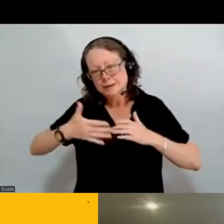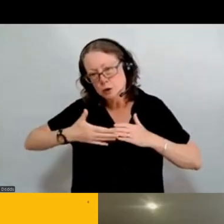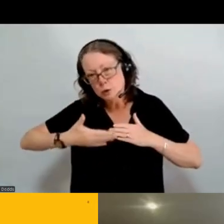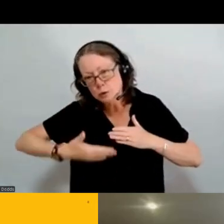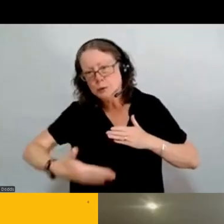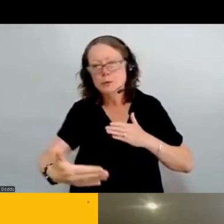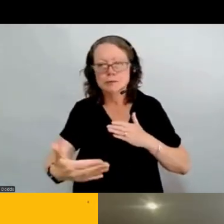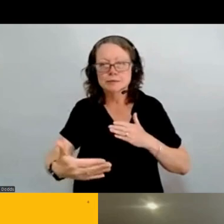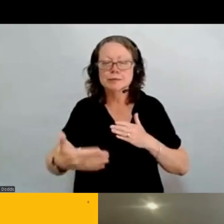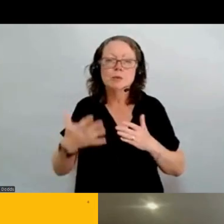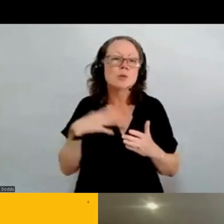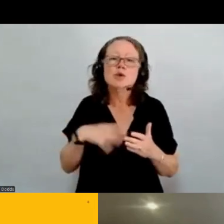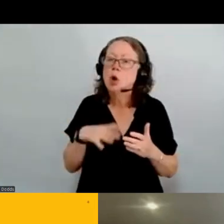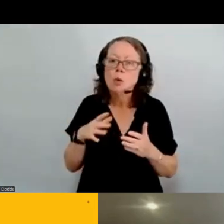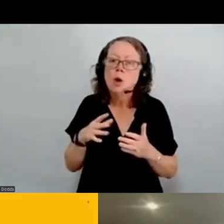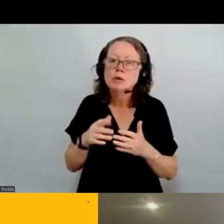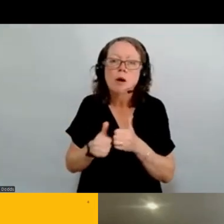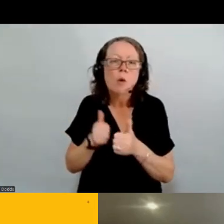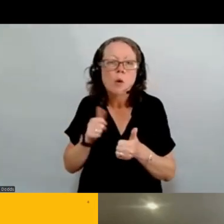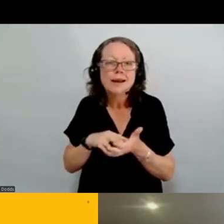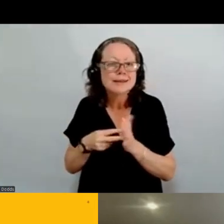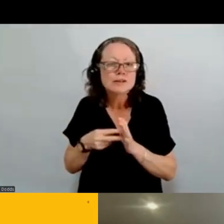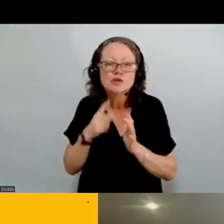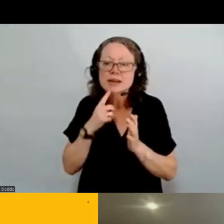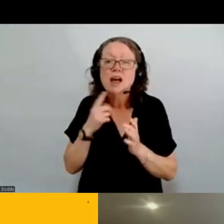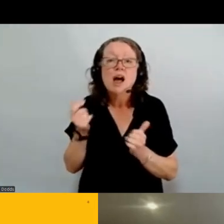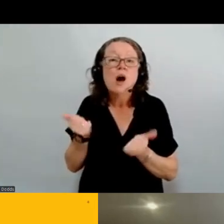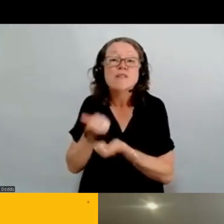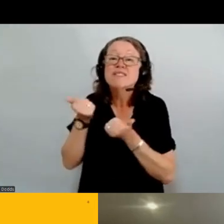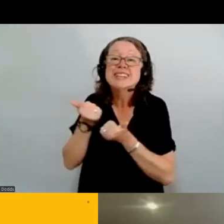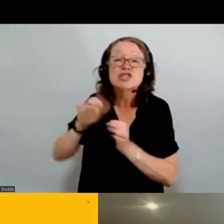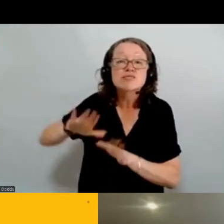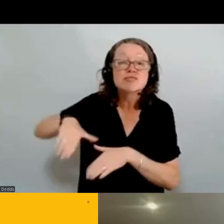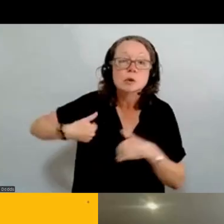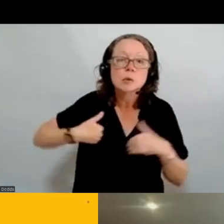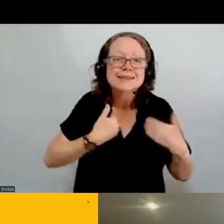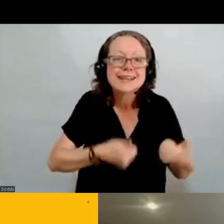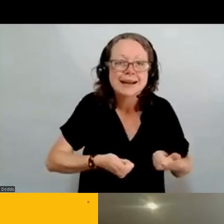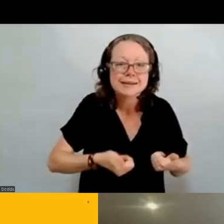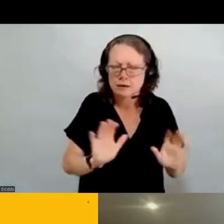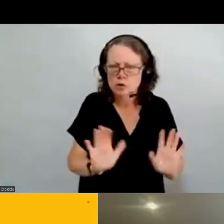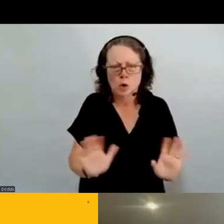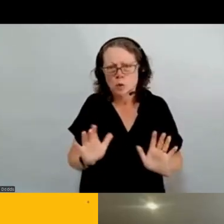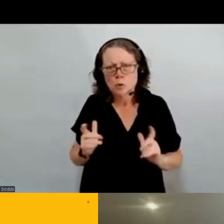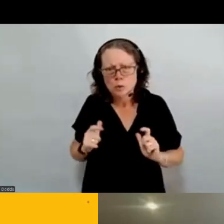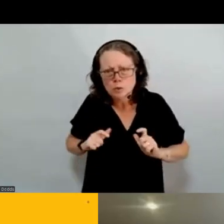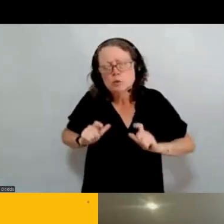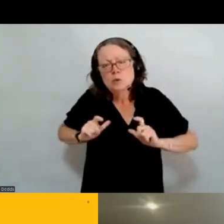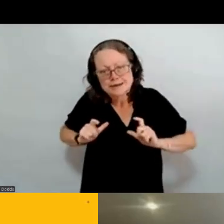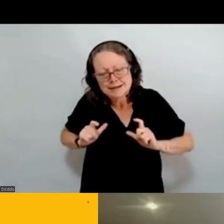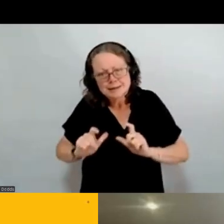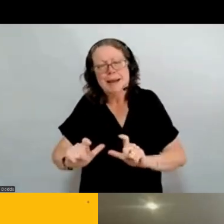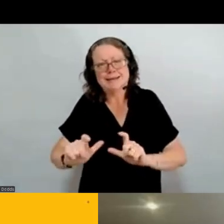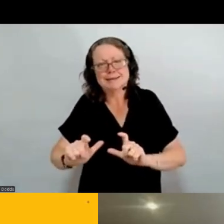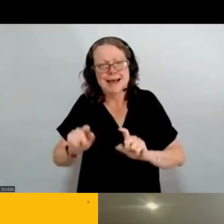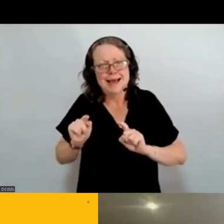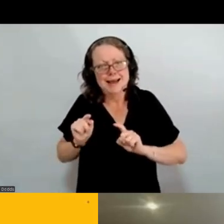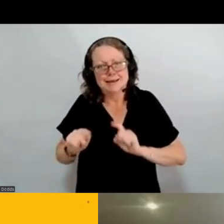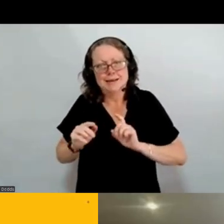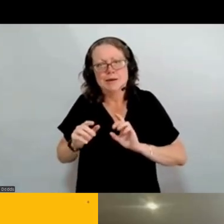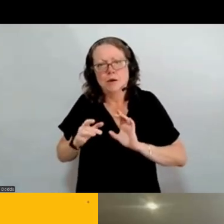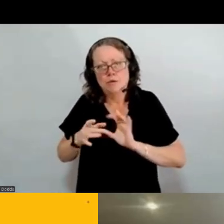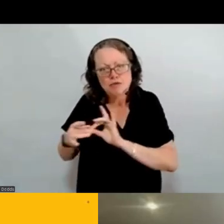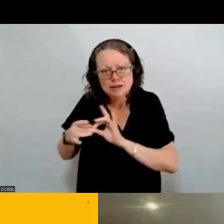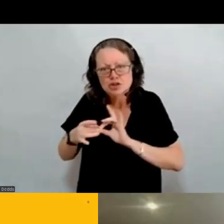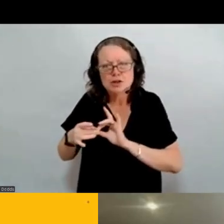organizations to be thinking, okay, what's the next year? What's the next focus? What's the next priority? We've started a brilliant movement here and we want to maintain those